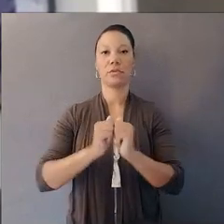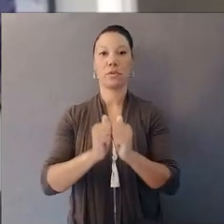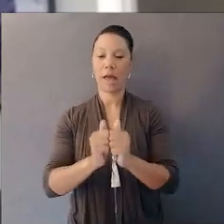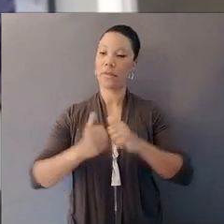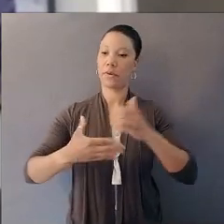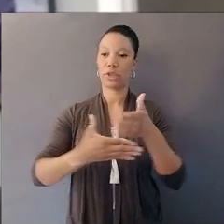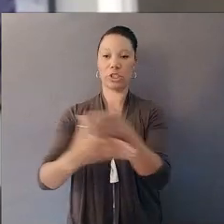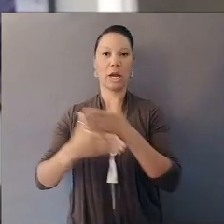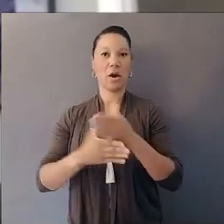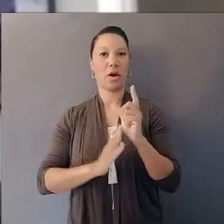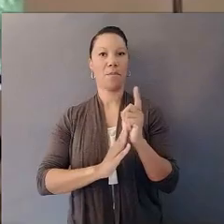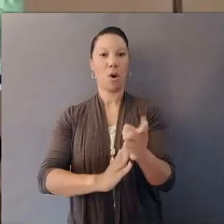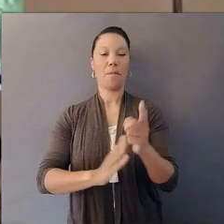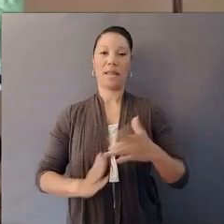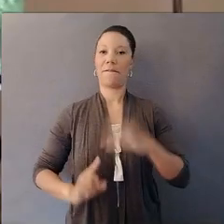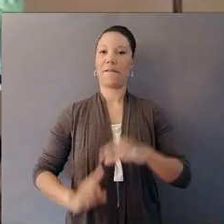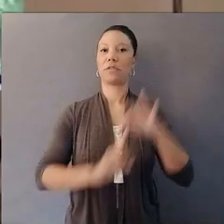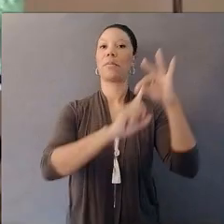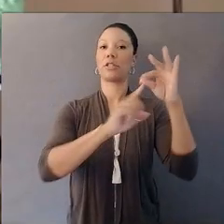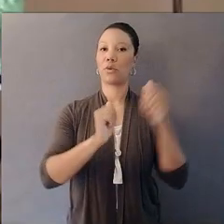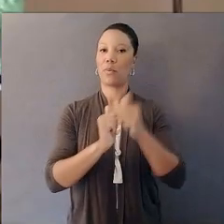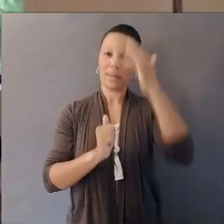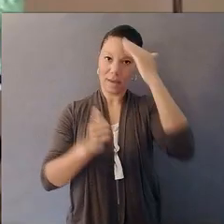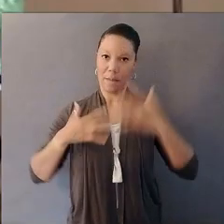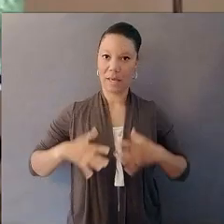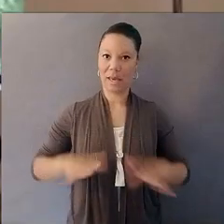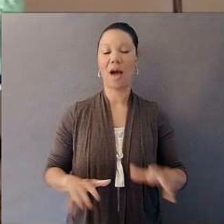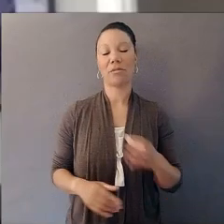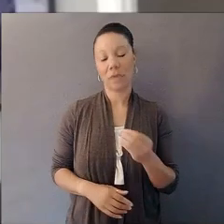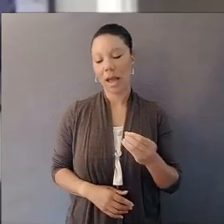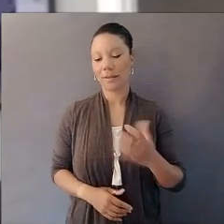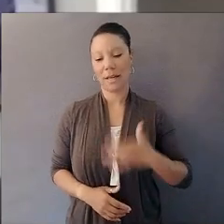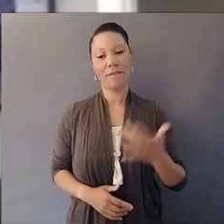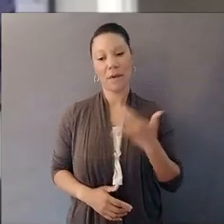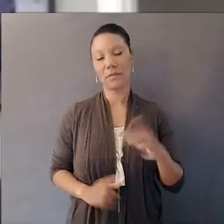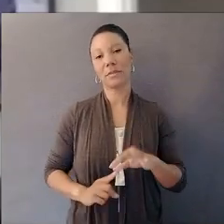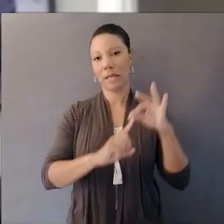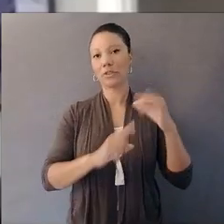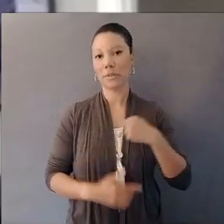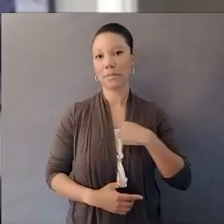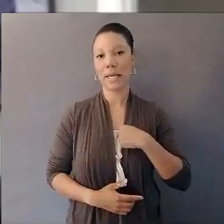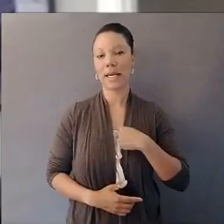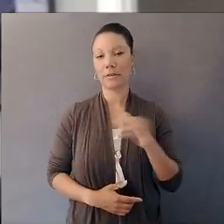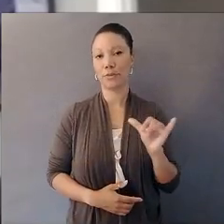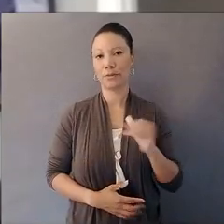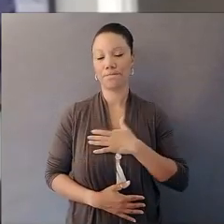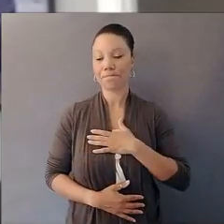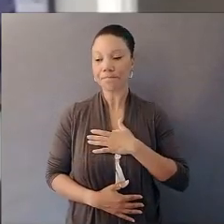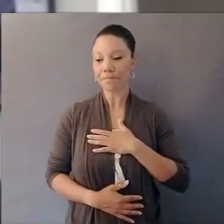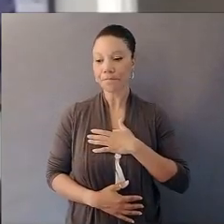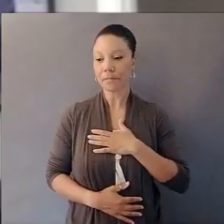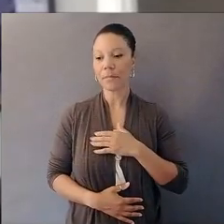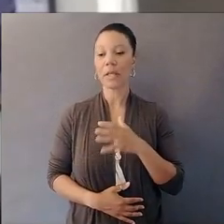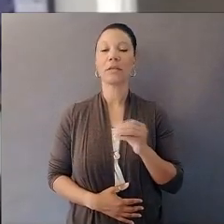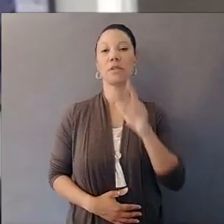that did feel special. And it felt special to me. It still does. So I think that was a cool